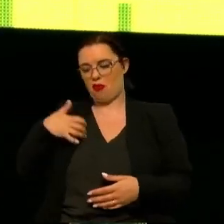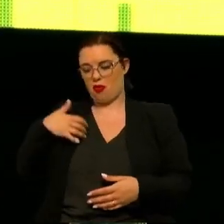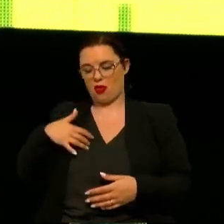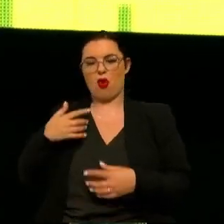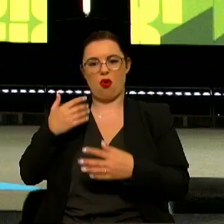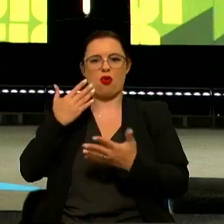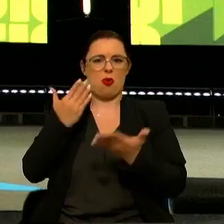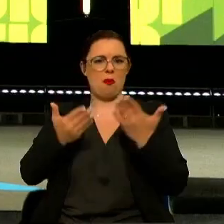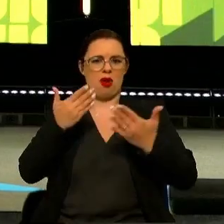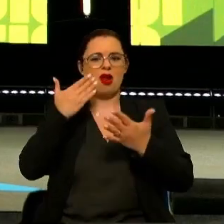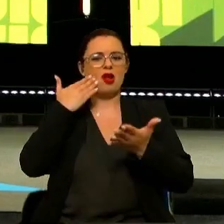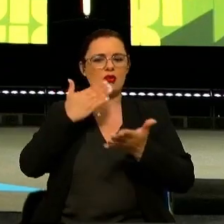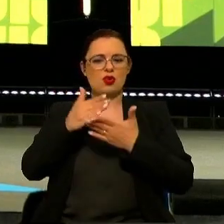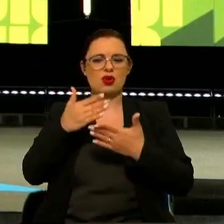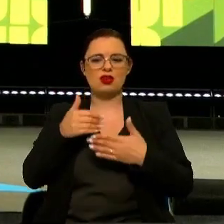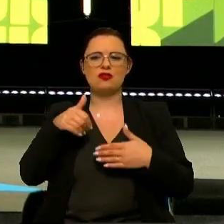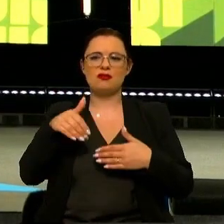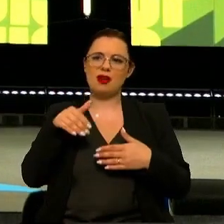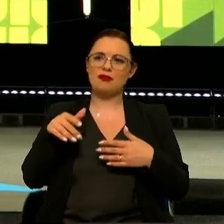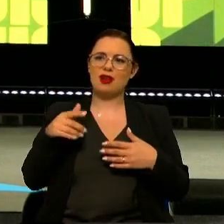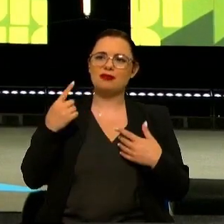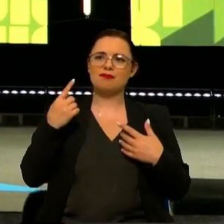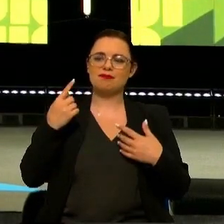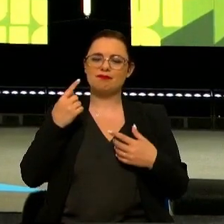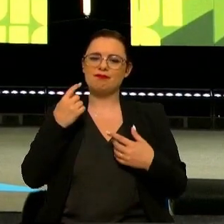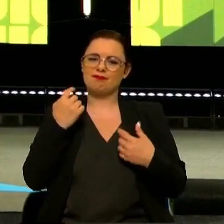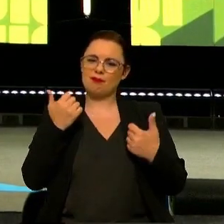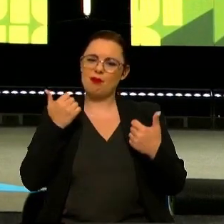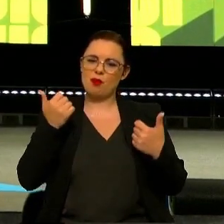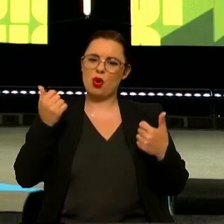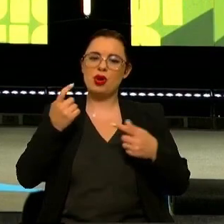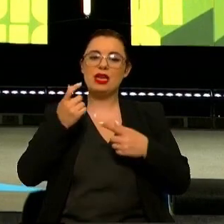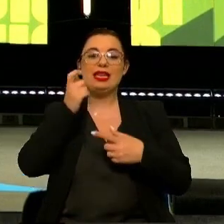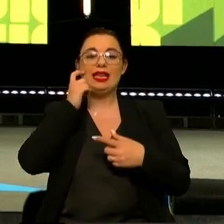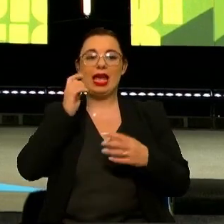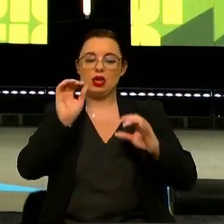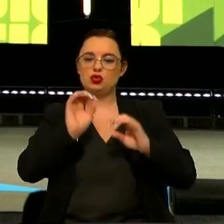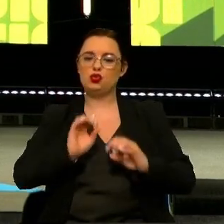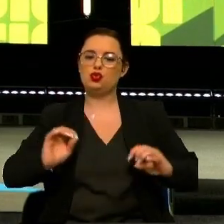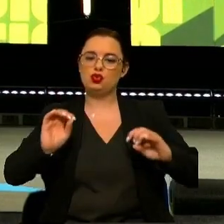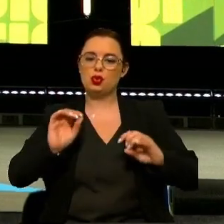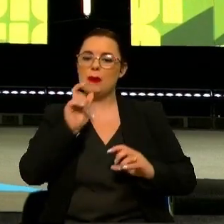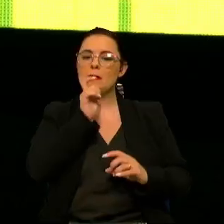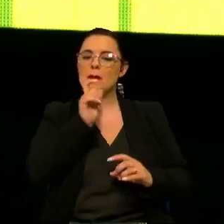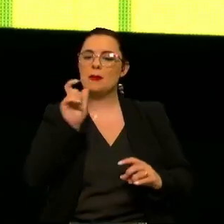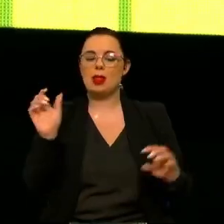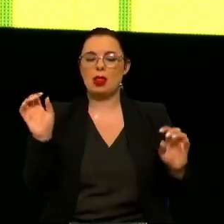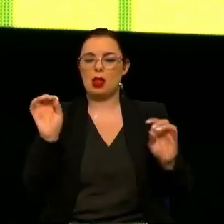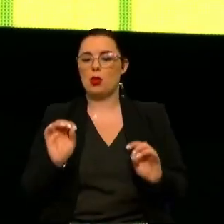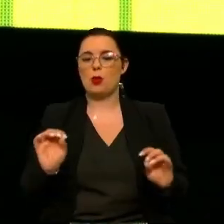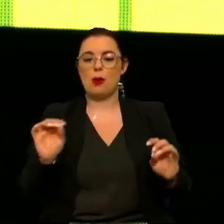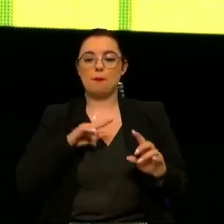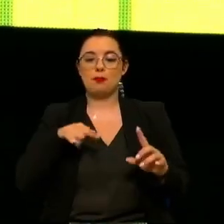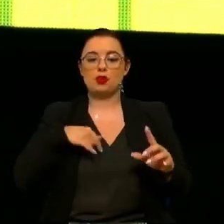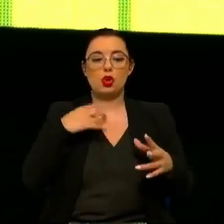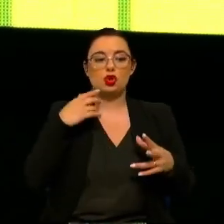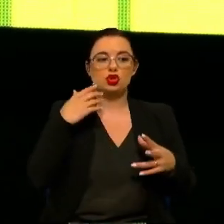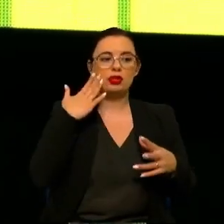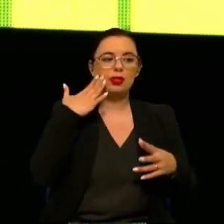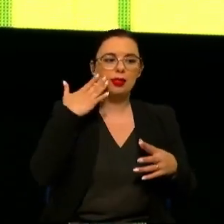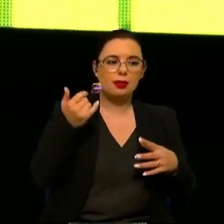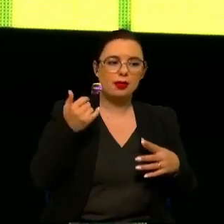landmarks in relation to other nations. It will have a voice, and what